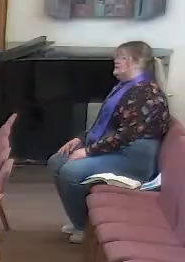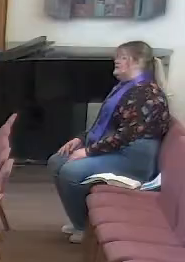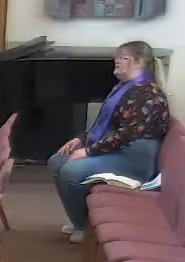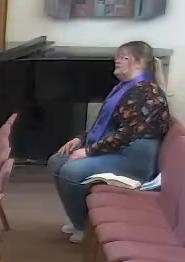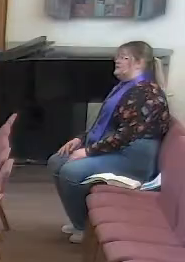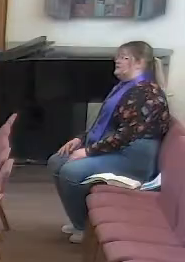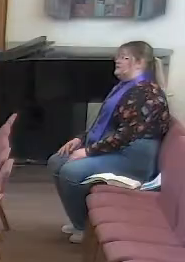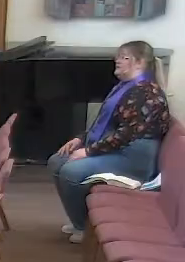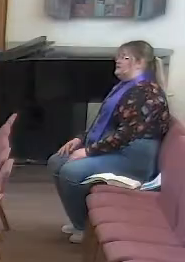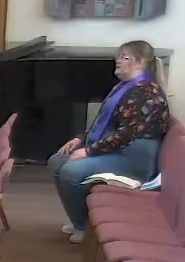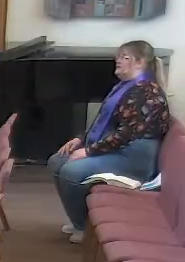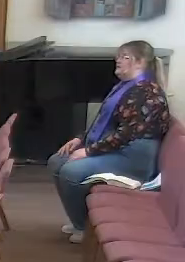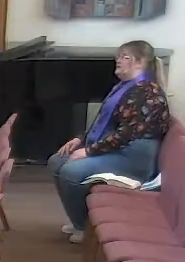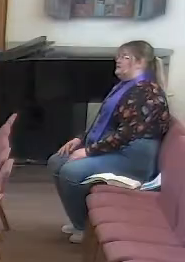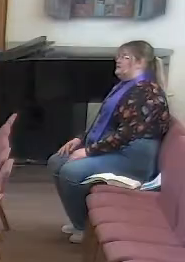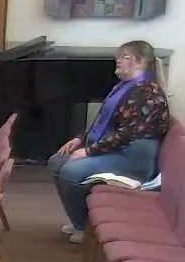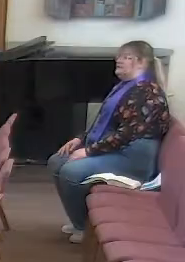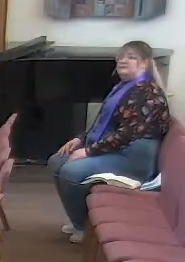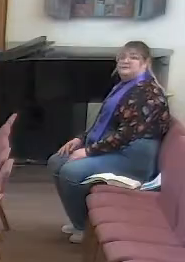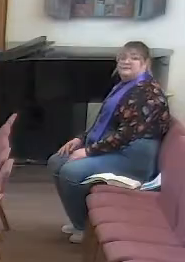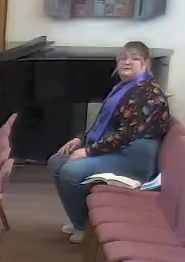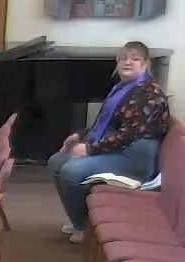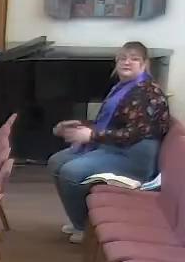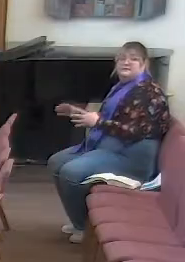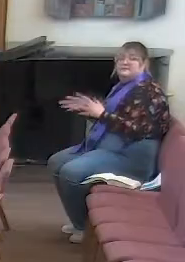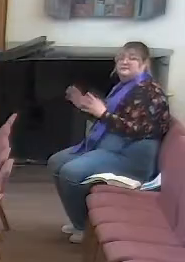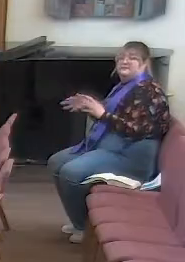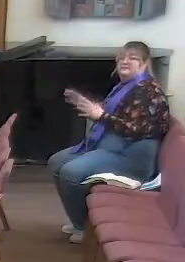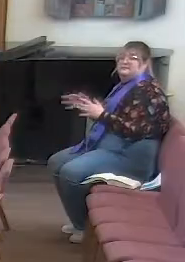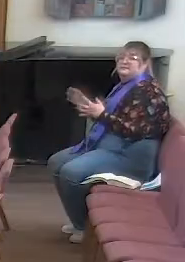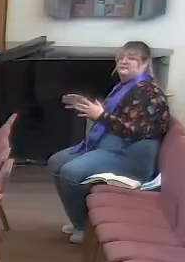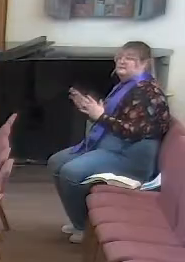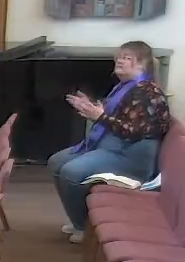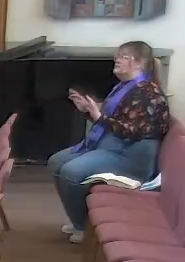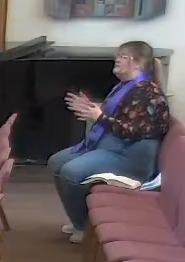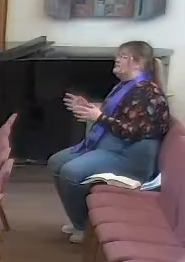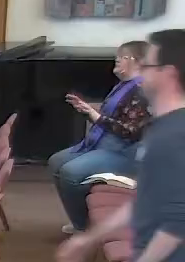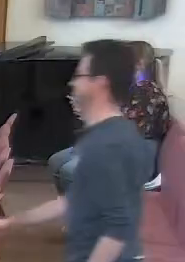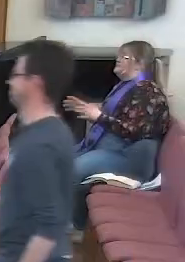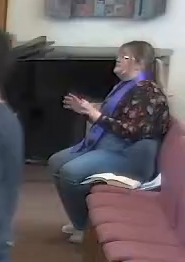alas, and Spencer Wharton.